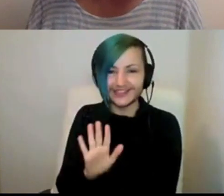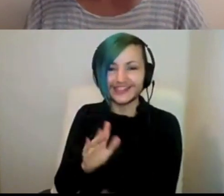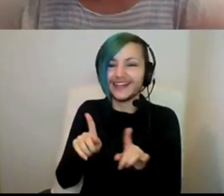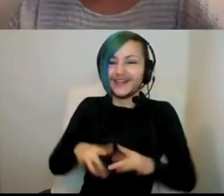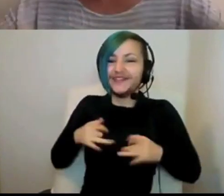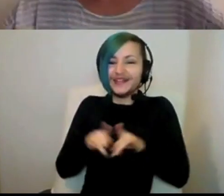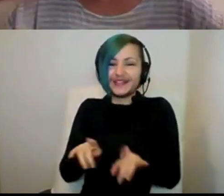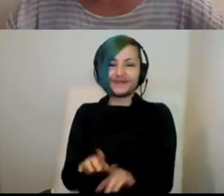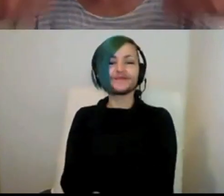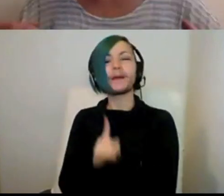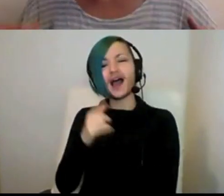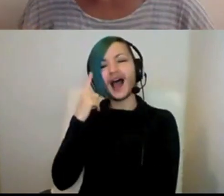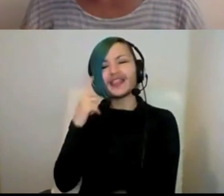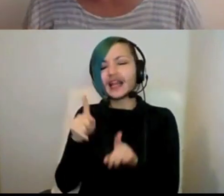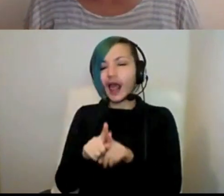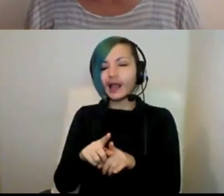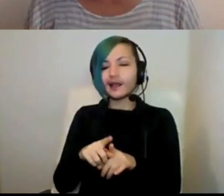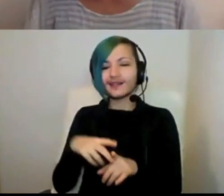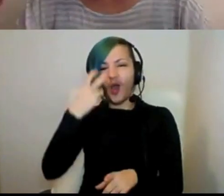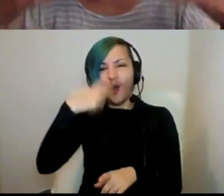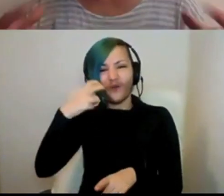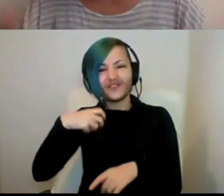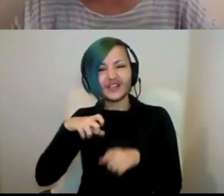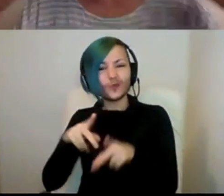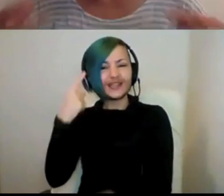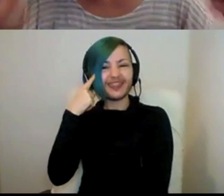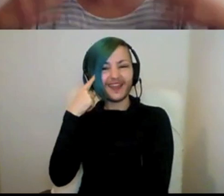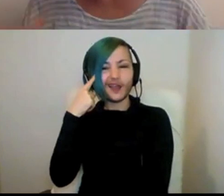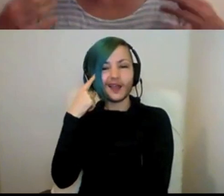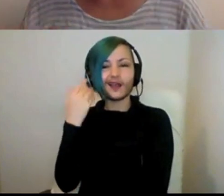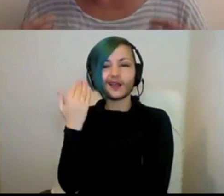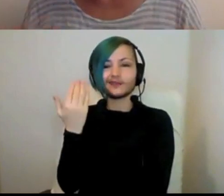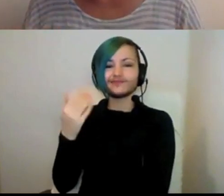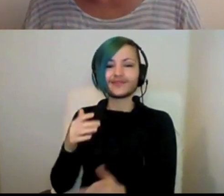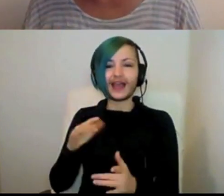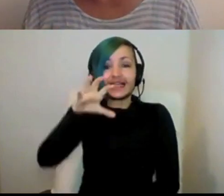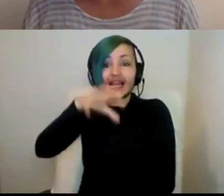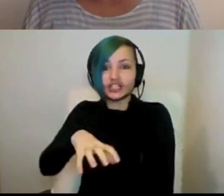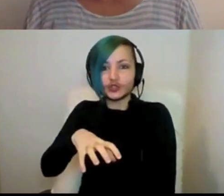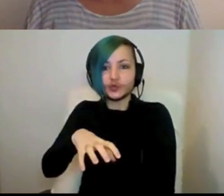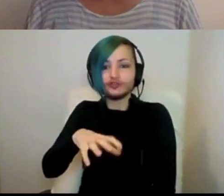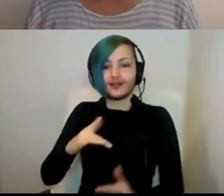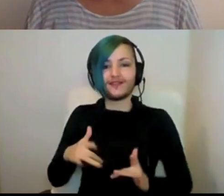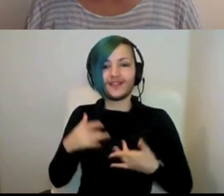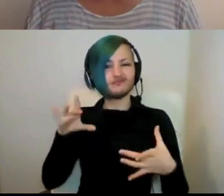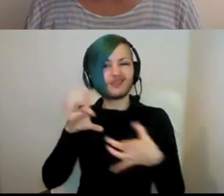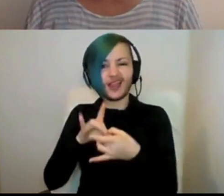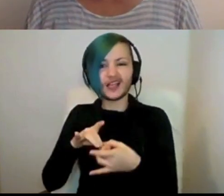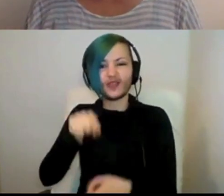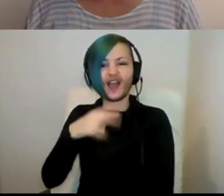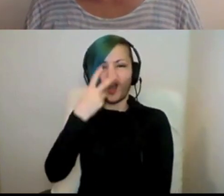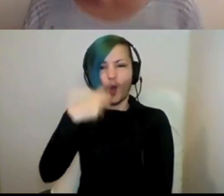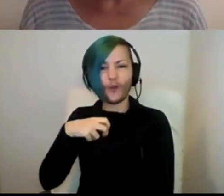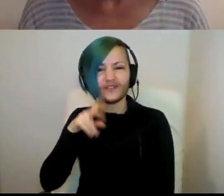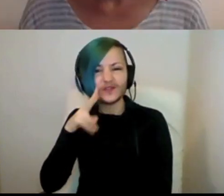is an old school thinking that the institutions feel stuck in that still. And